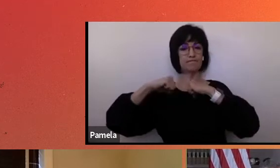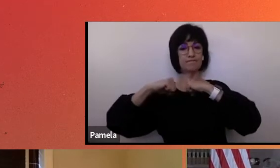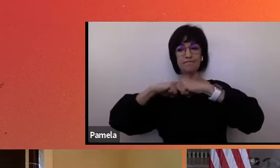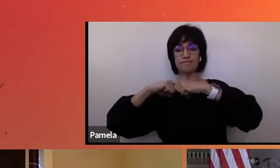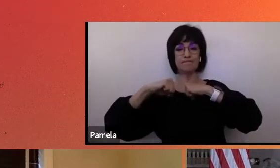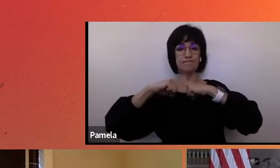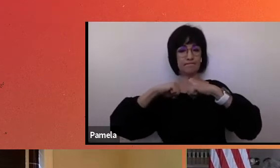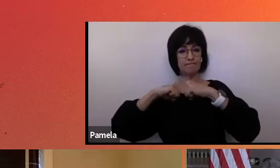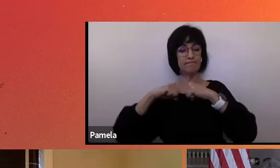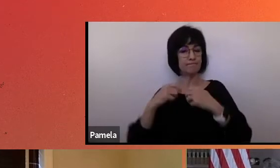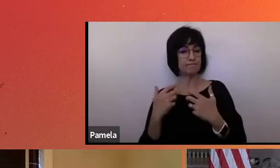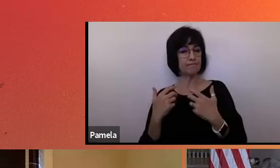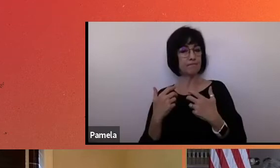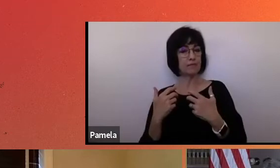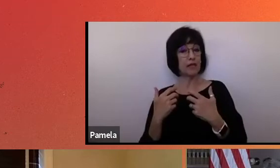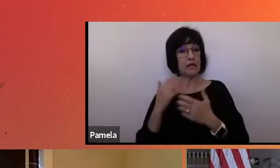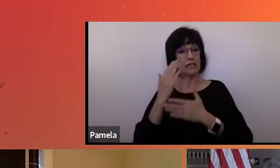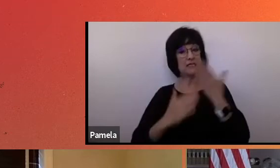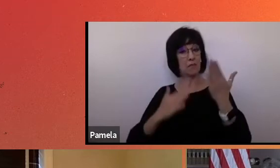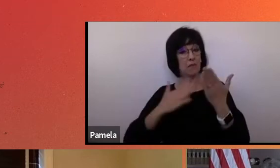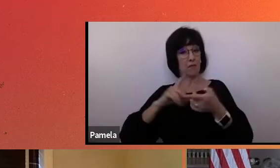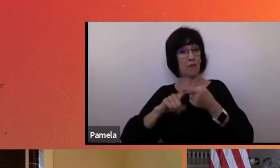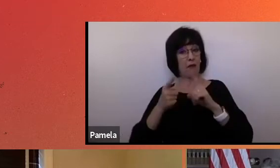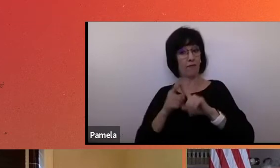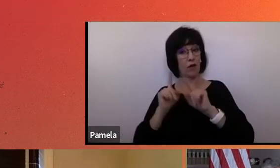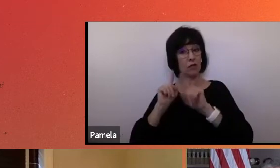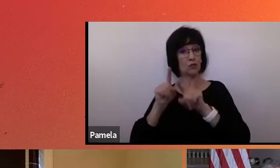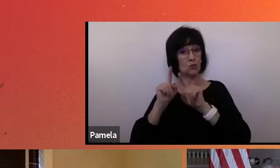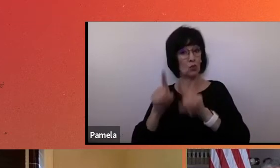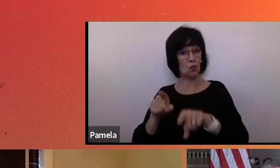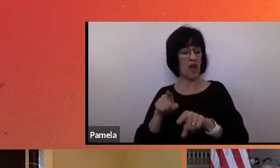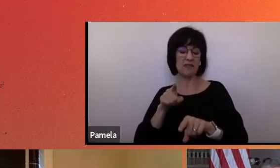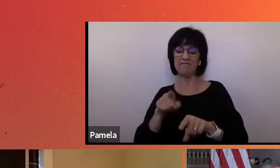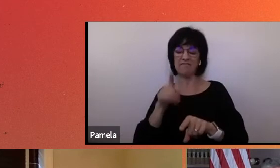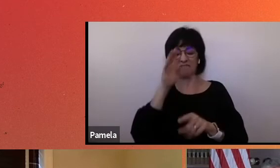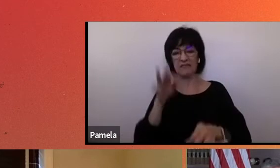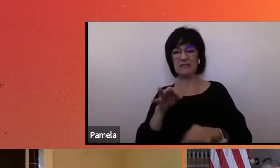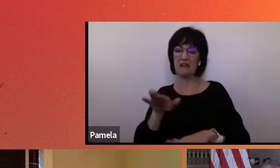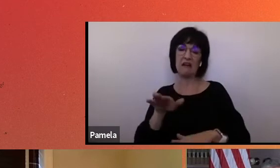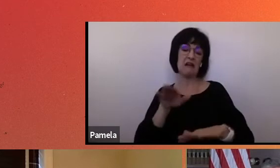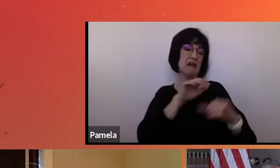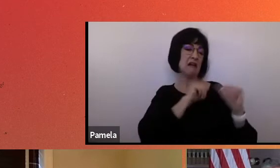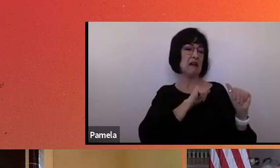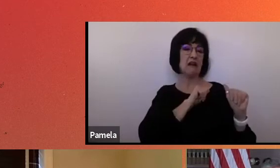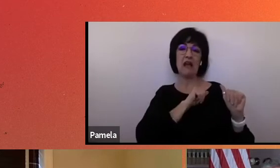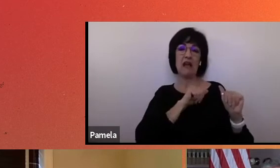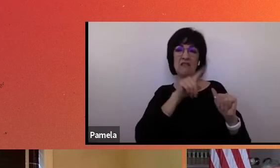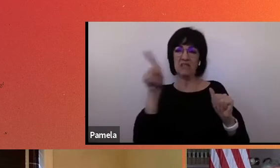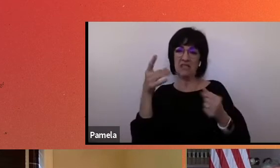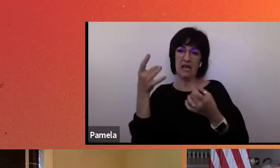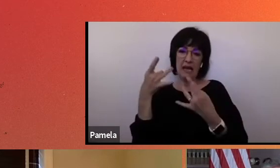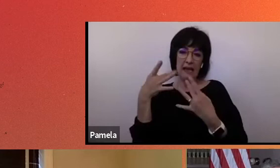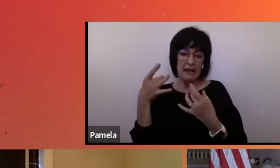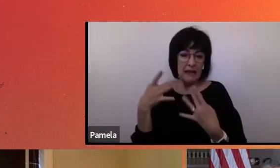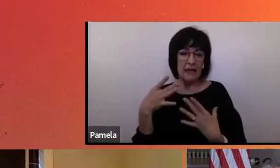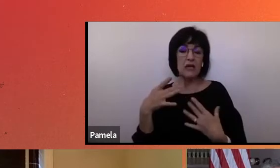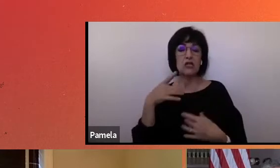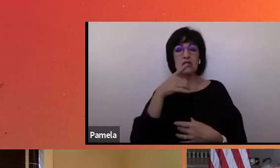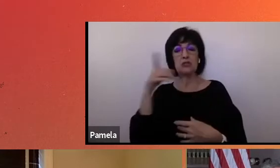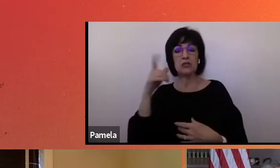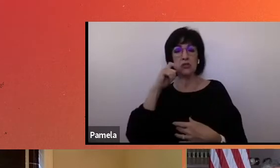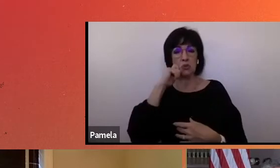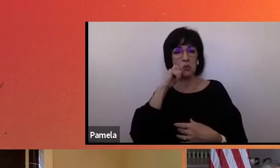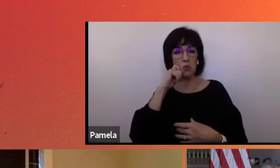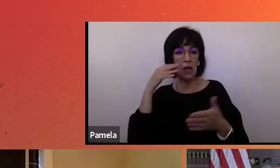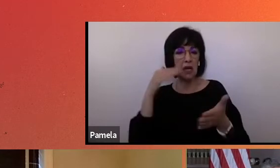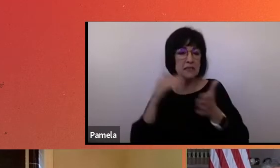who attended there actually left because they couldn't take some of the hatred and racism that existed there, but I